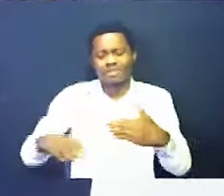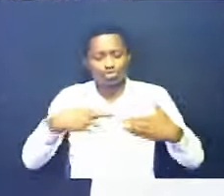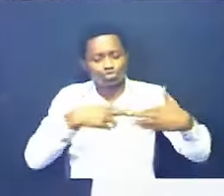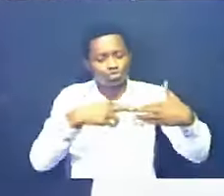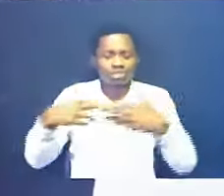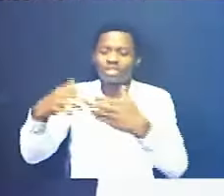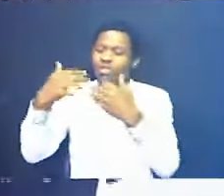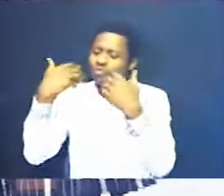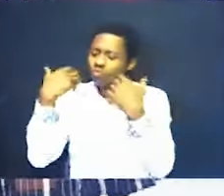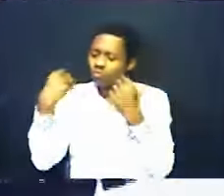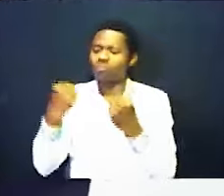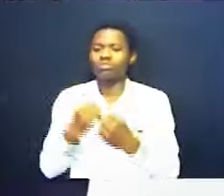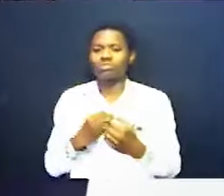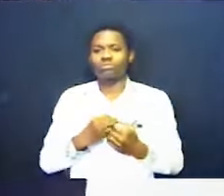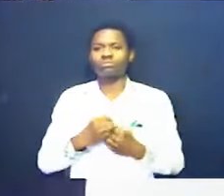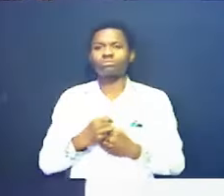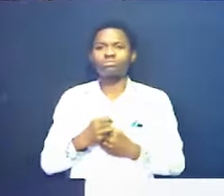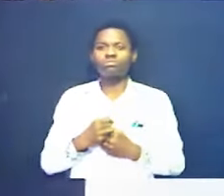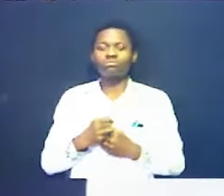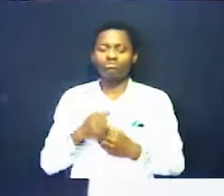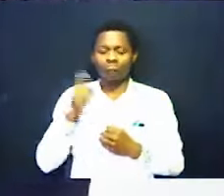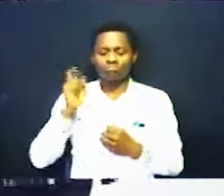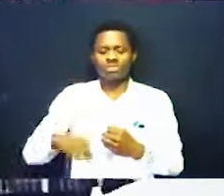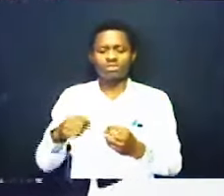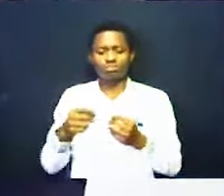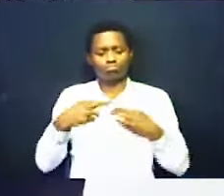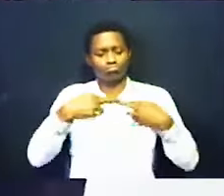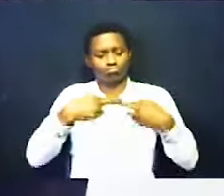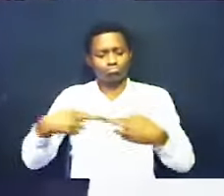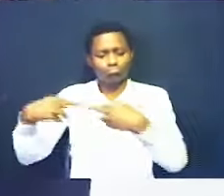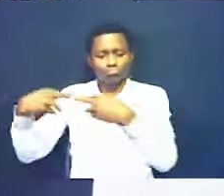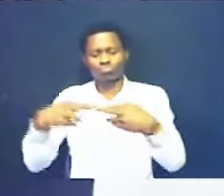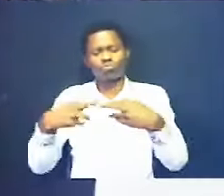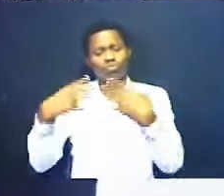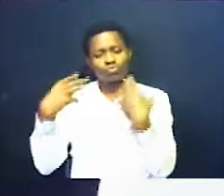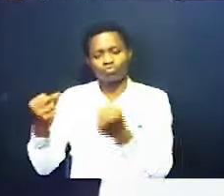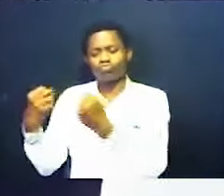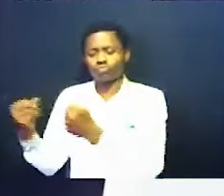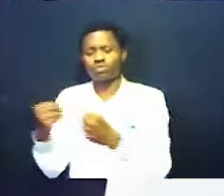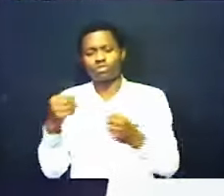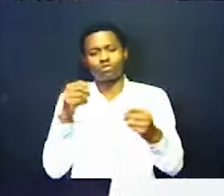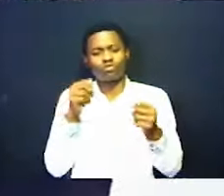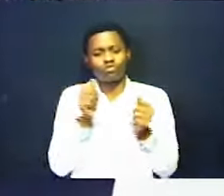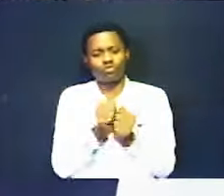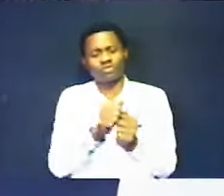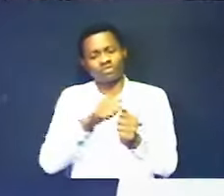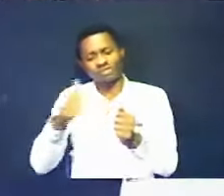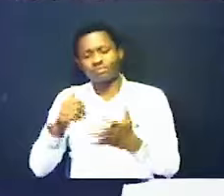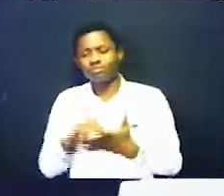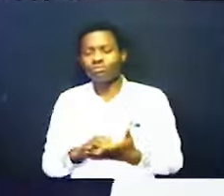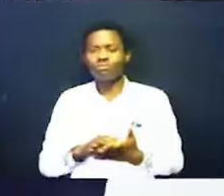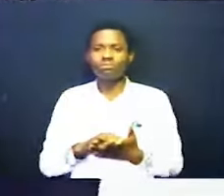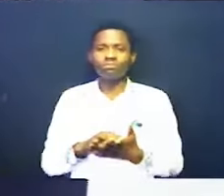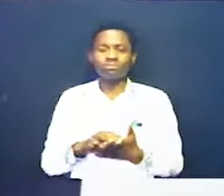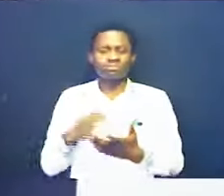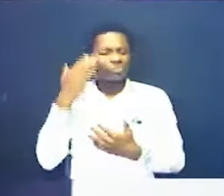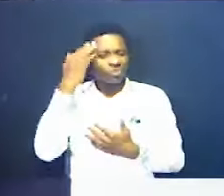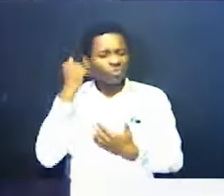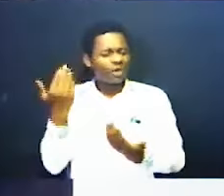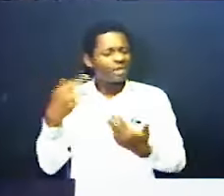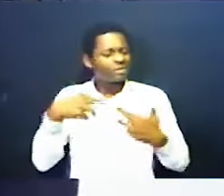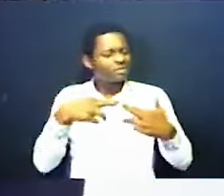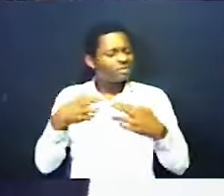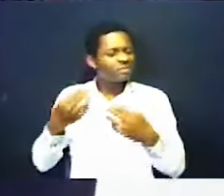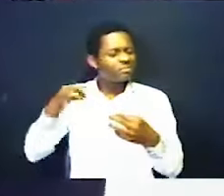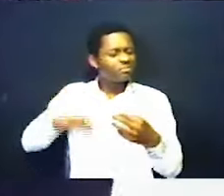Ebetumi anya baba adiafintie so mu a esese akandifo nyina ne awofo otumi wo ayonkofa sonko. Why am I saying this? Adenti ena